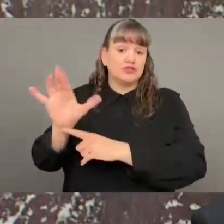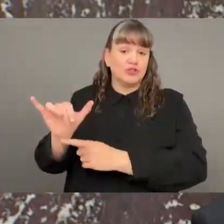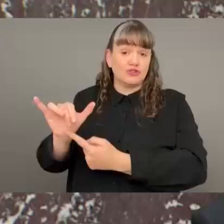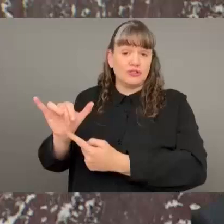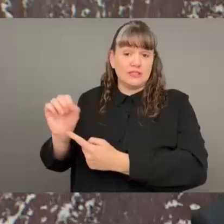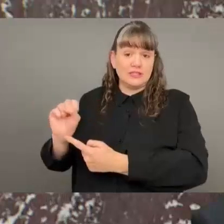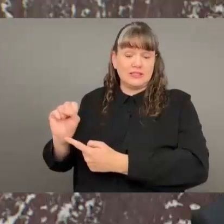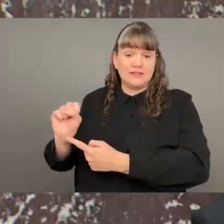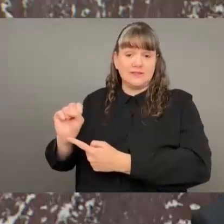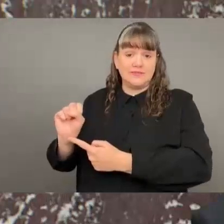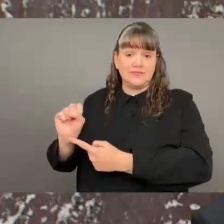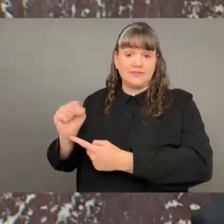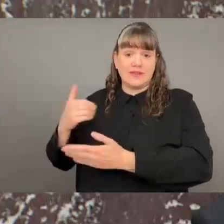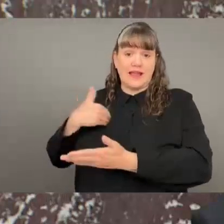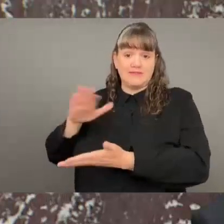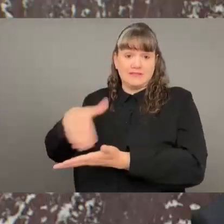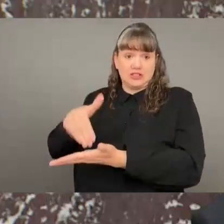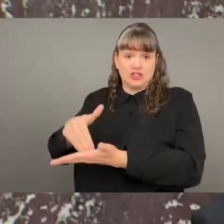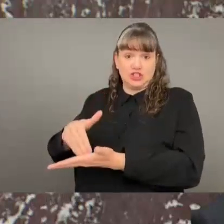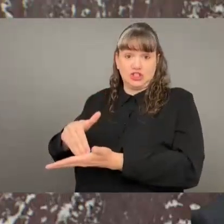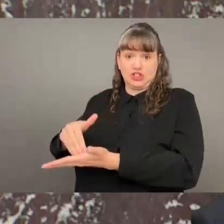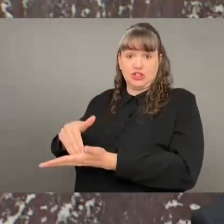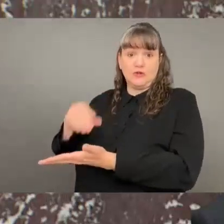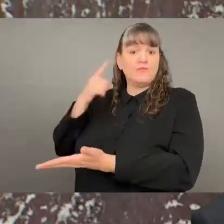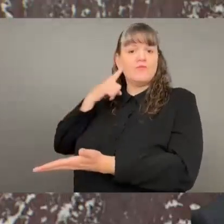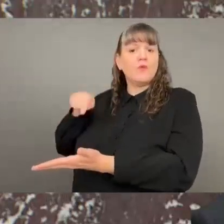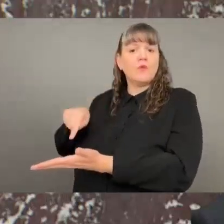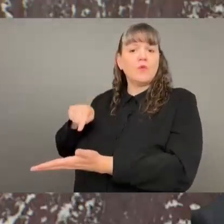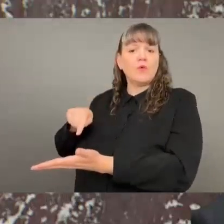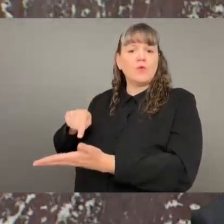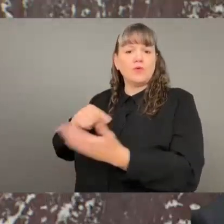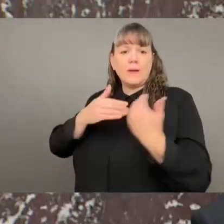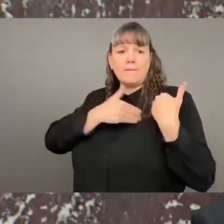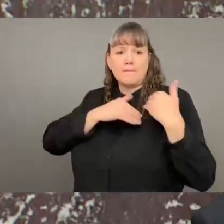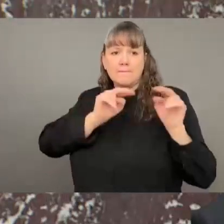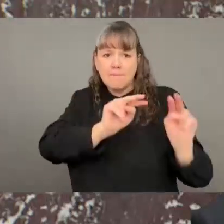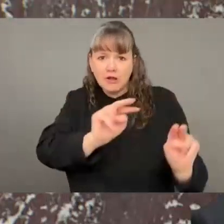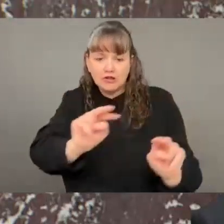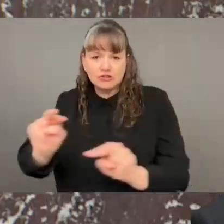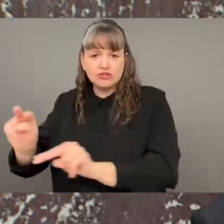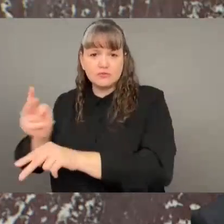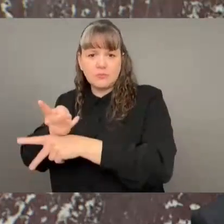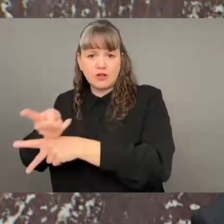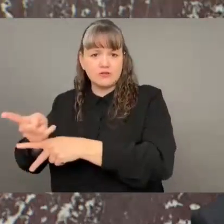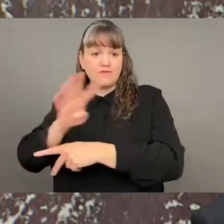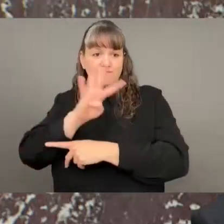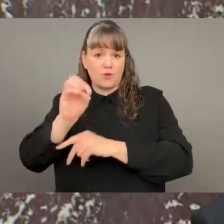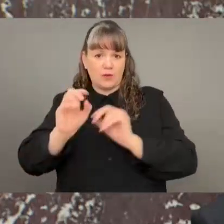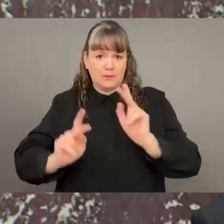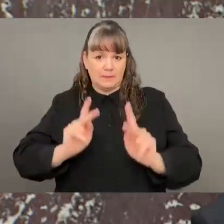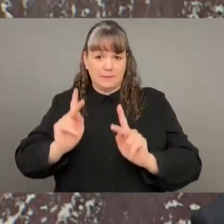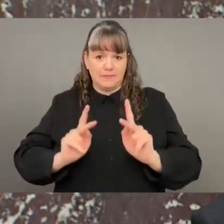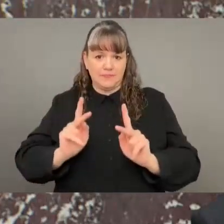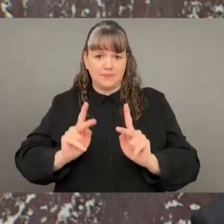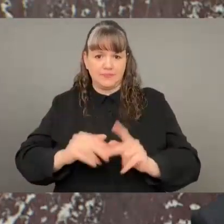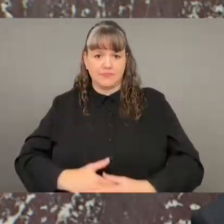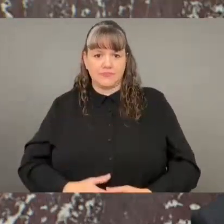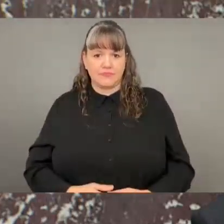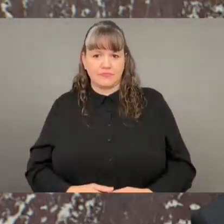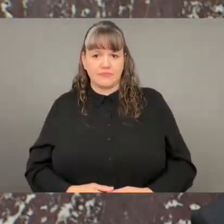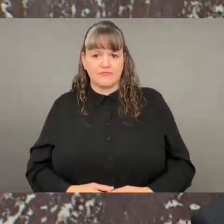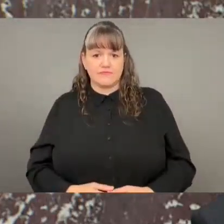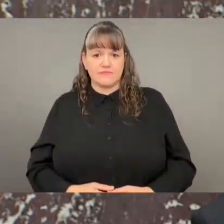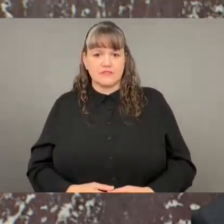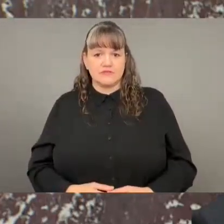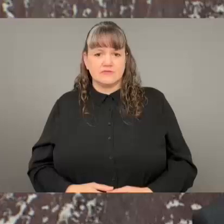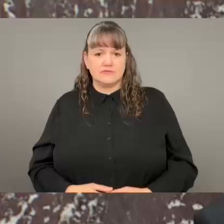over 100 calls a month to the police. Through that program, he got access to a support person who